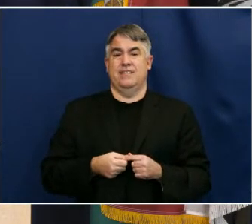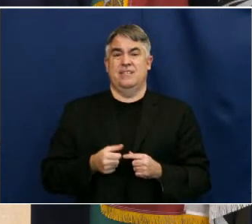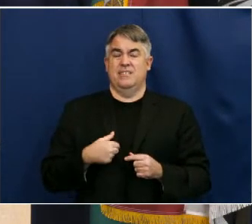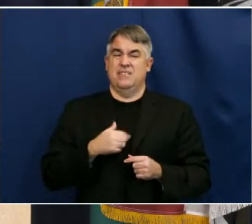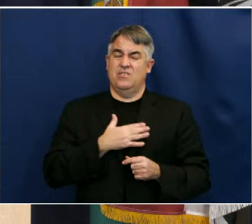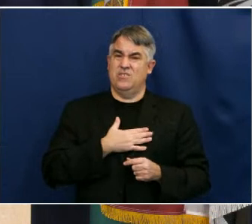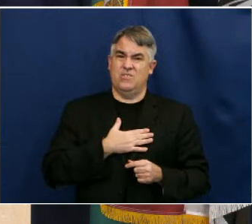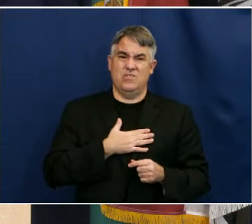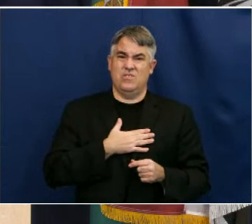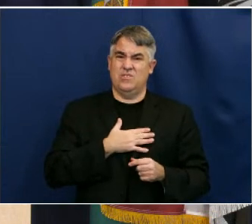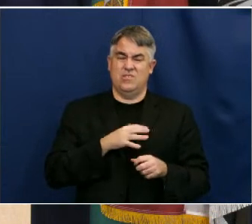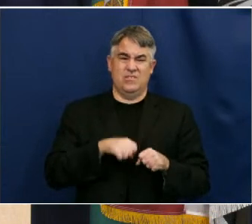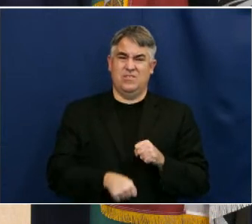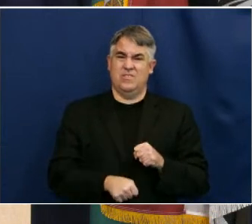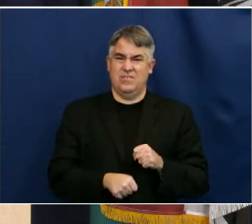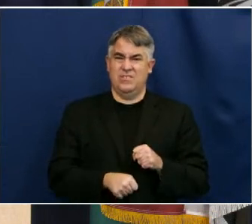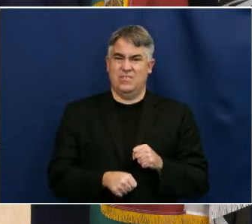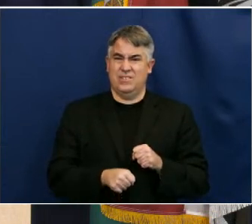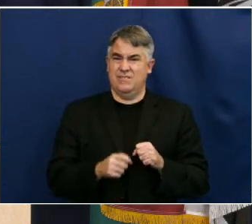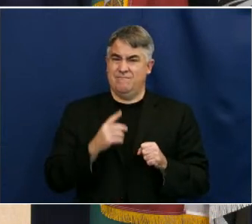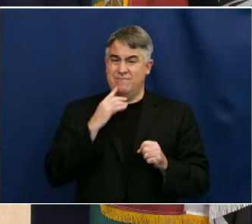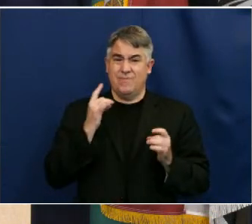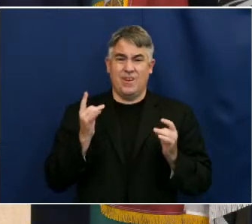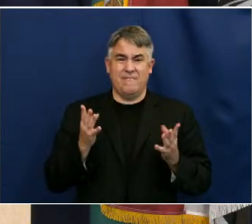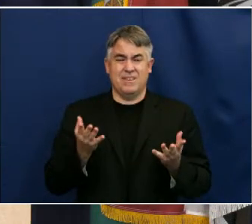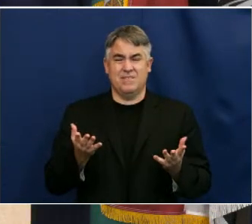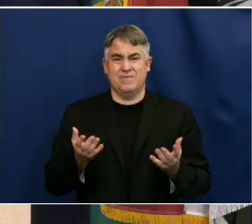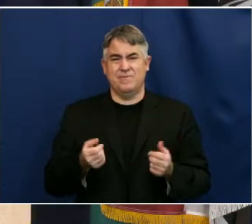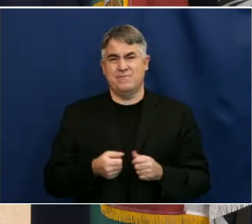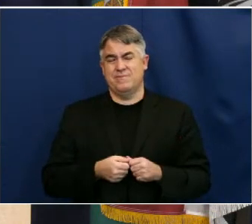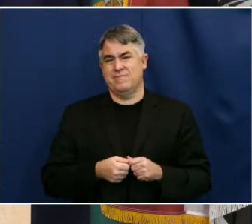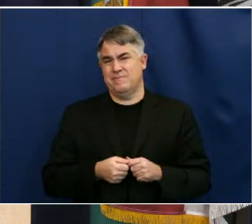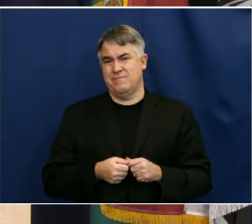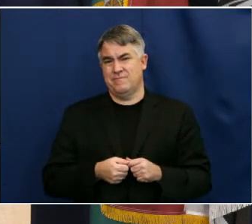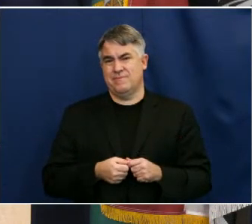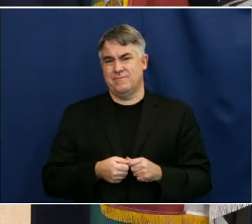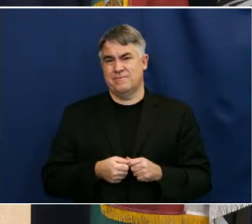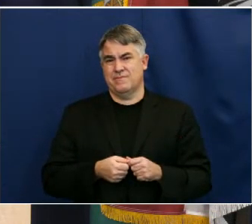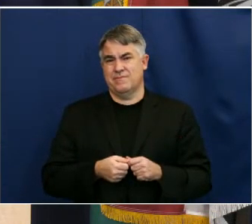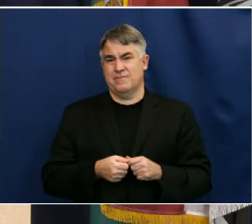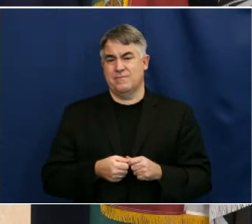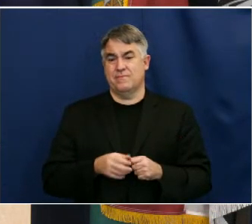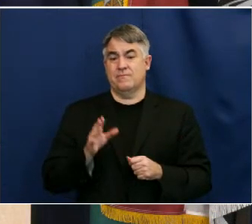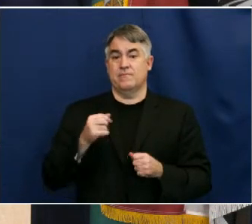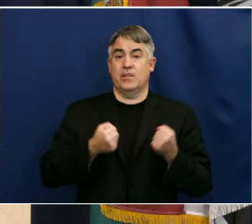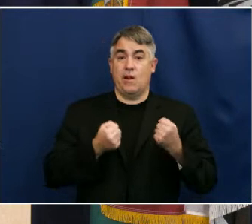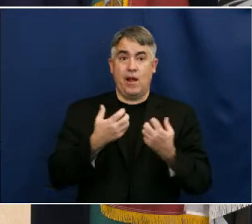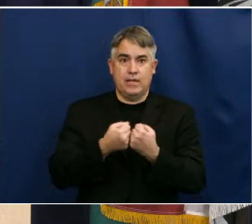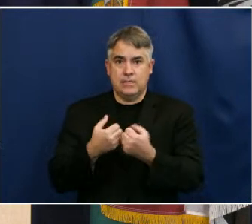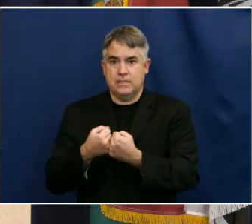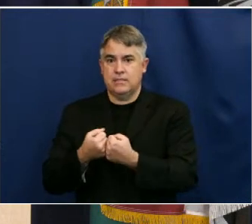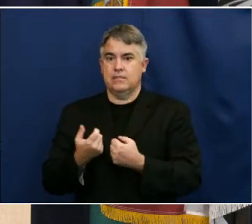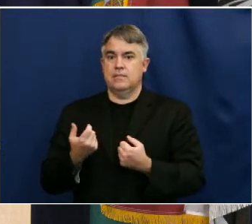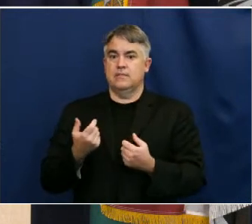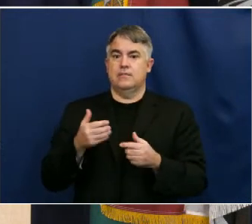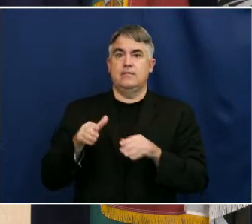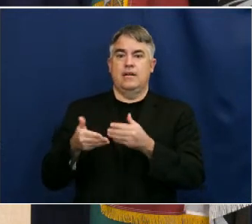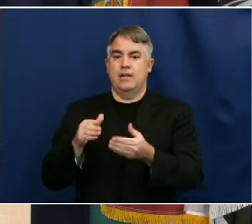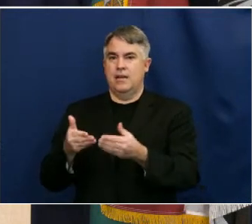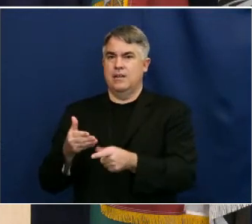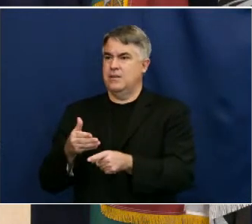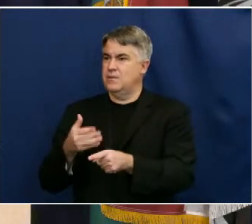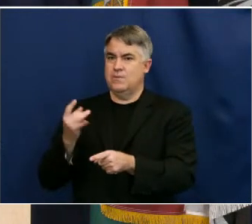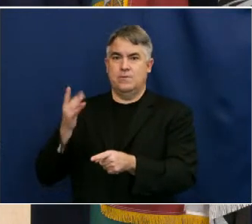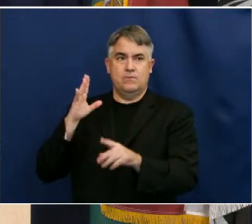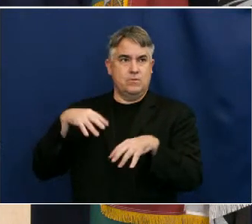horrific vehicle accident, but we're reminded that that equivalent loss of life or greater has been happening almost every single day from COVID-19. So